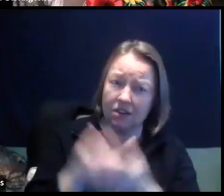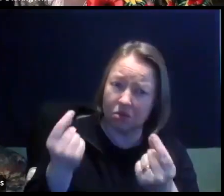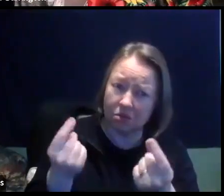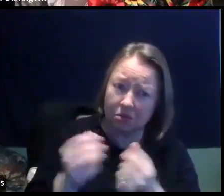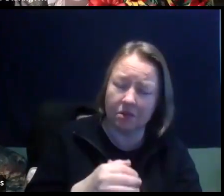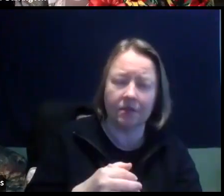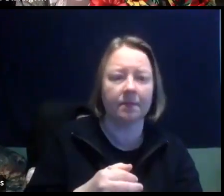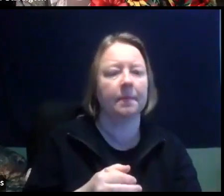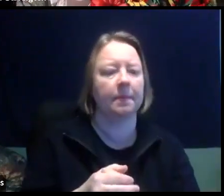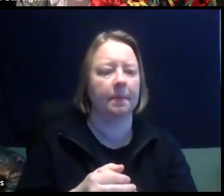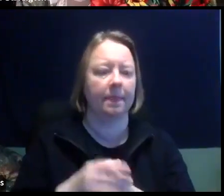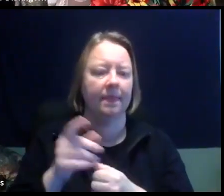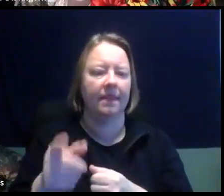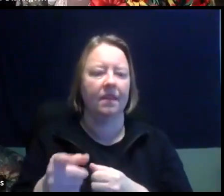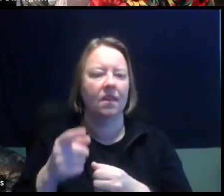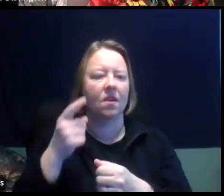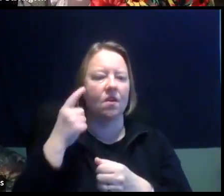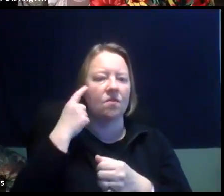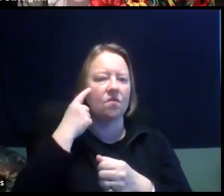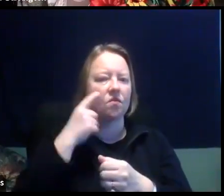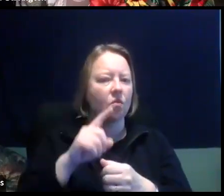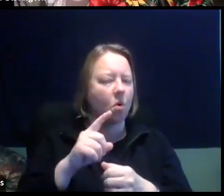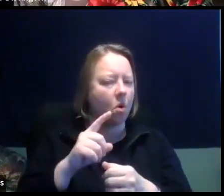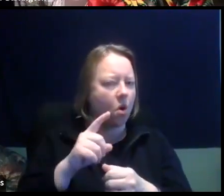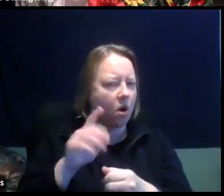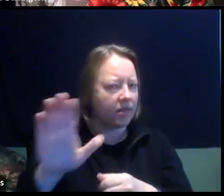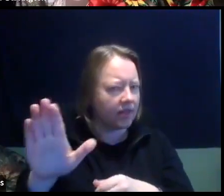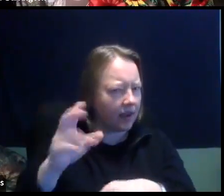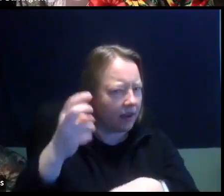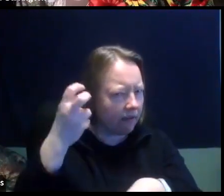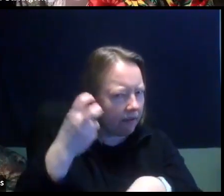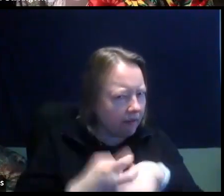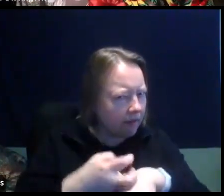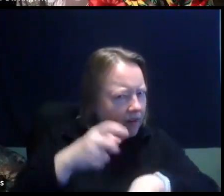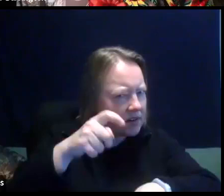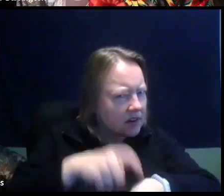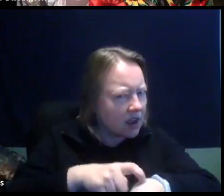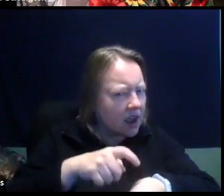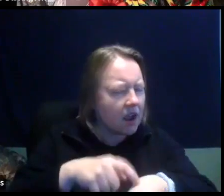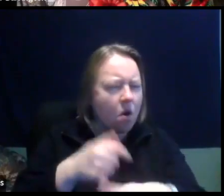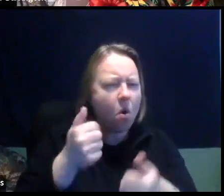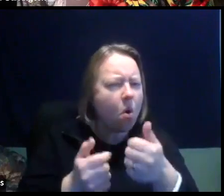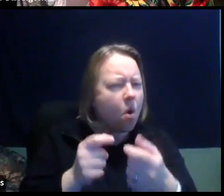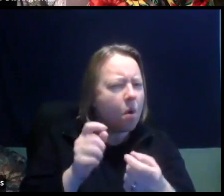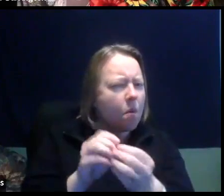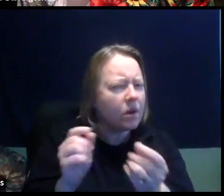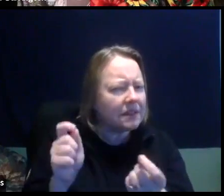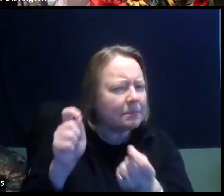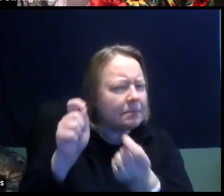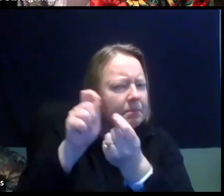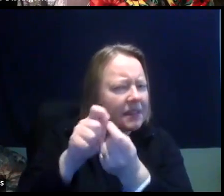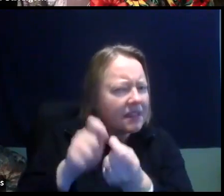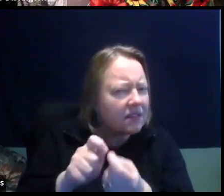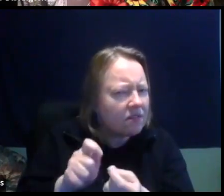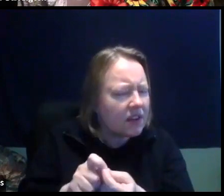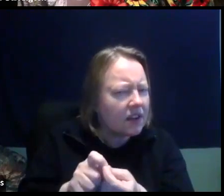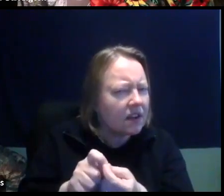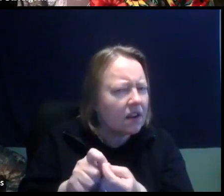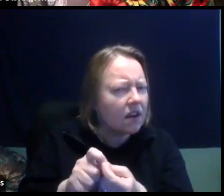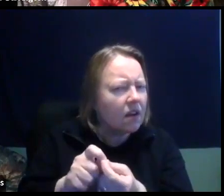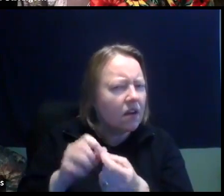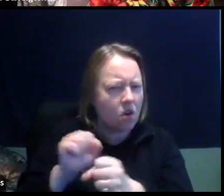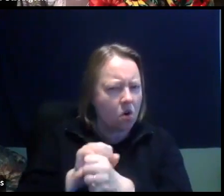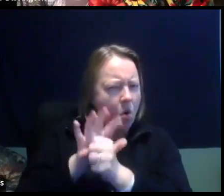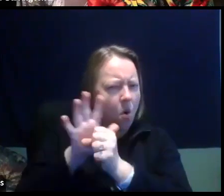To review in terms of hardships or maybe more specific implications of COVID's impact